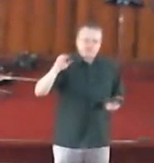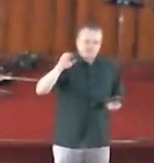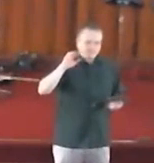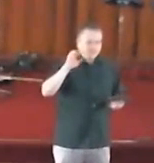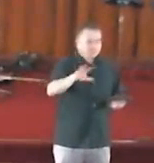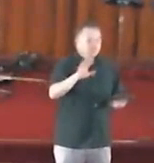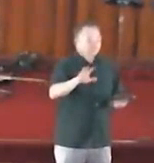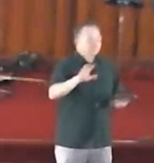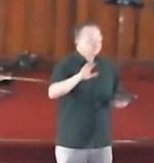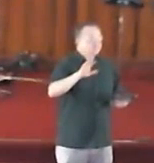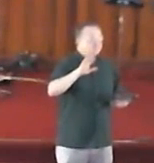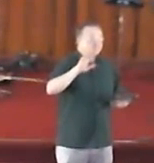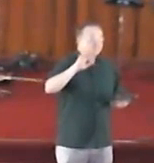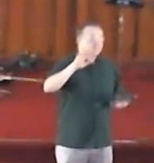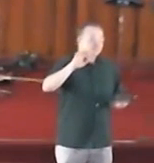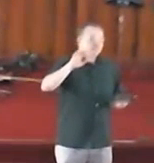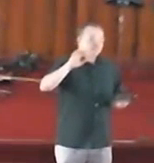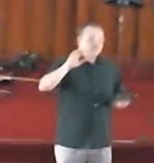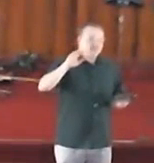for? Lo importante es,